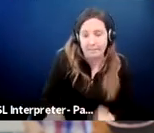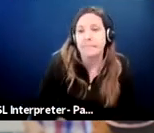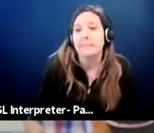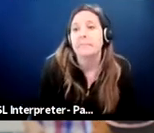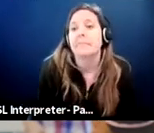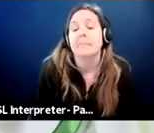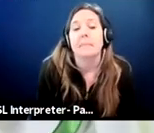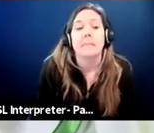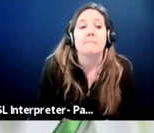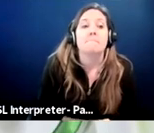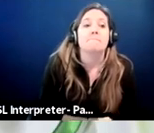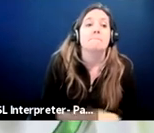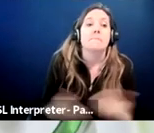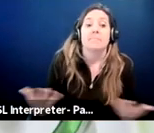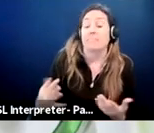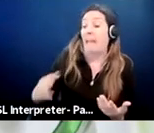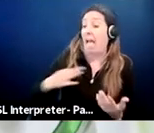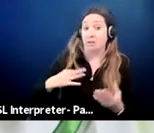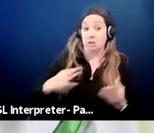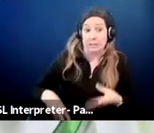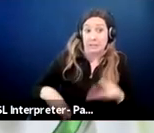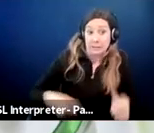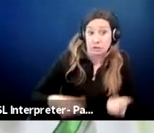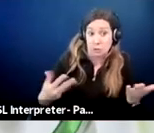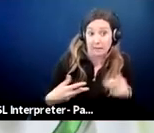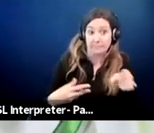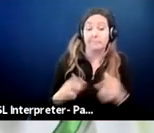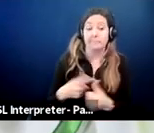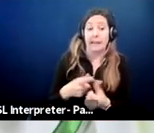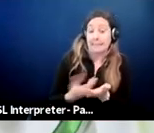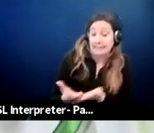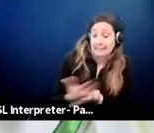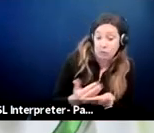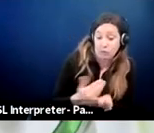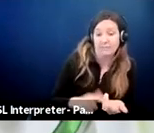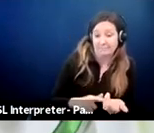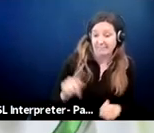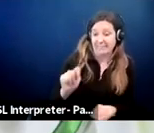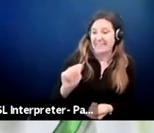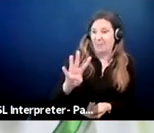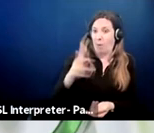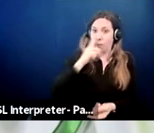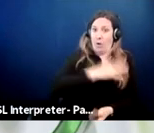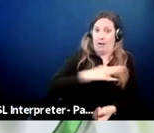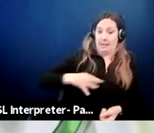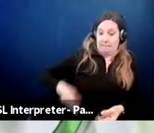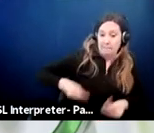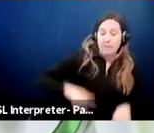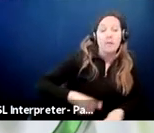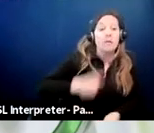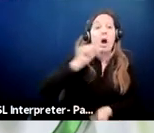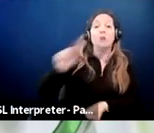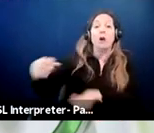then what's eligible in expenditures? So salaries, T4 salaries. And we're not talking about